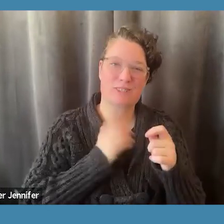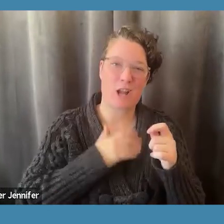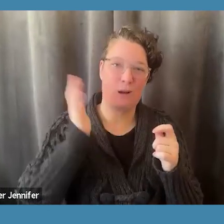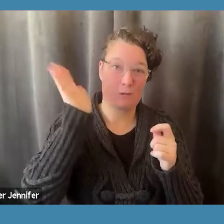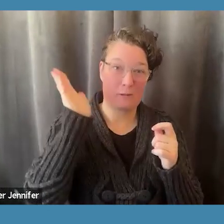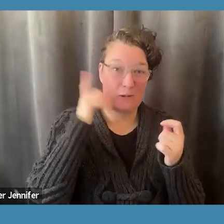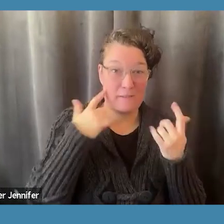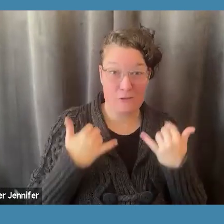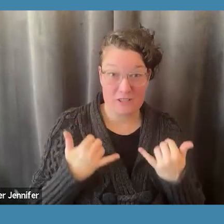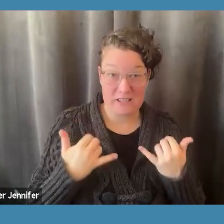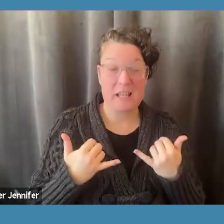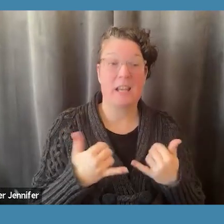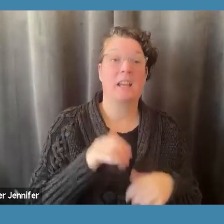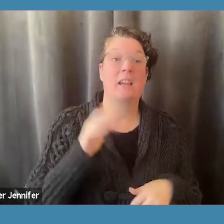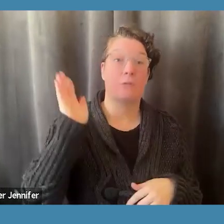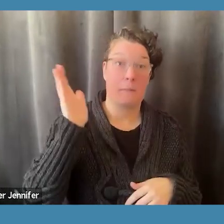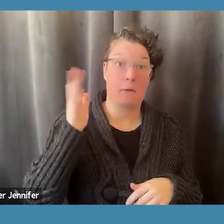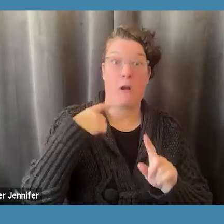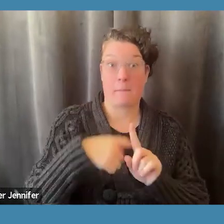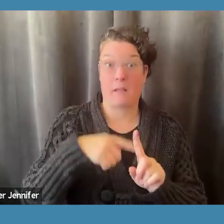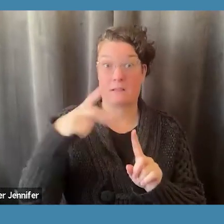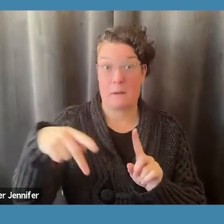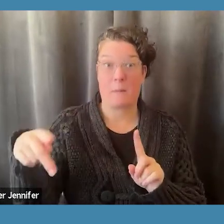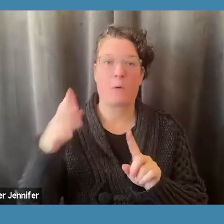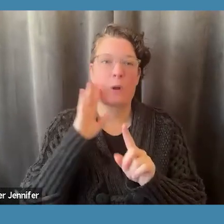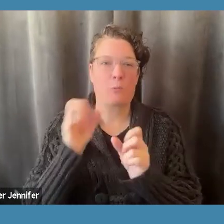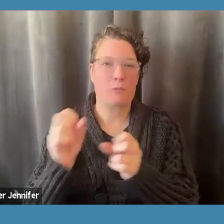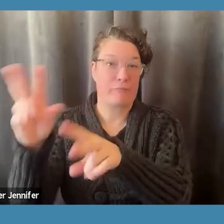PowerPoint slides will be available on our website in about